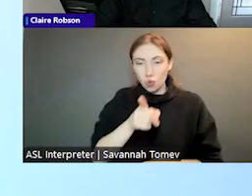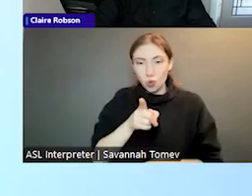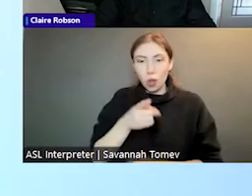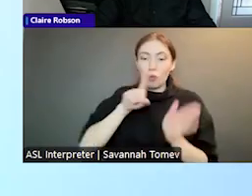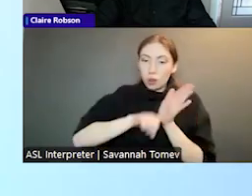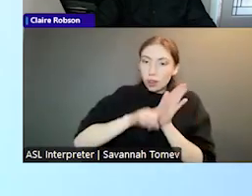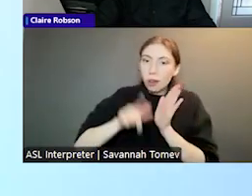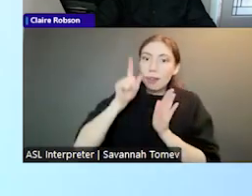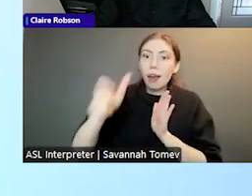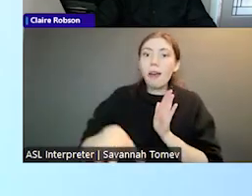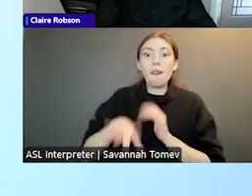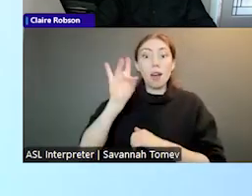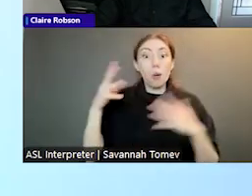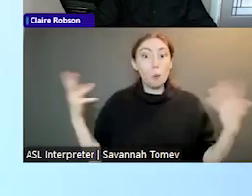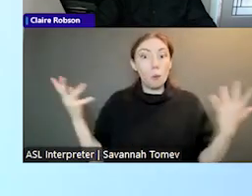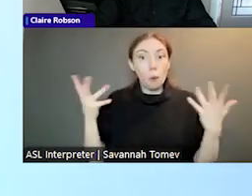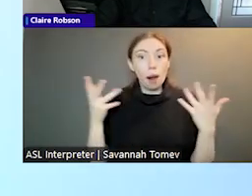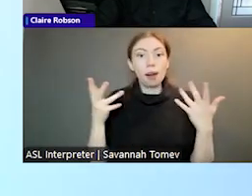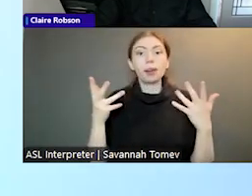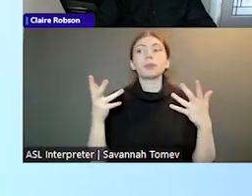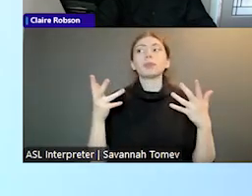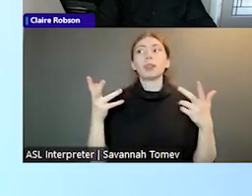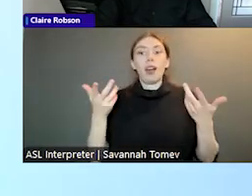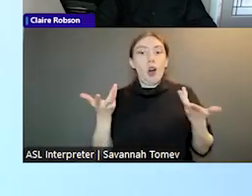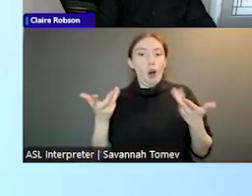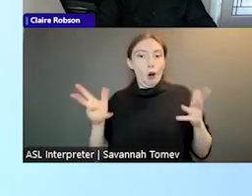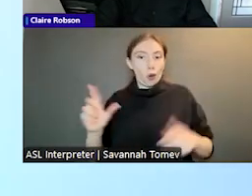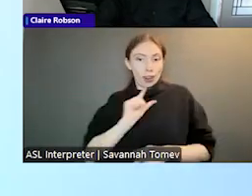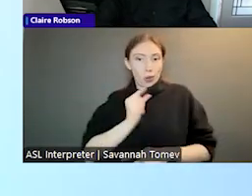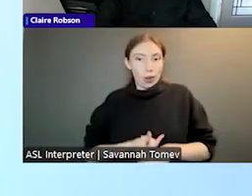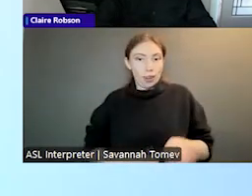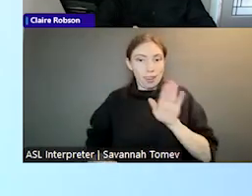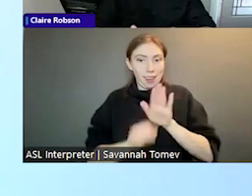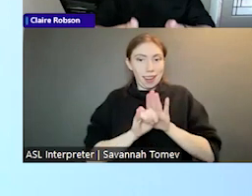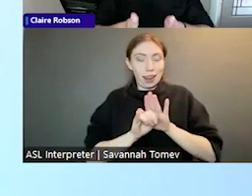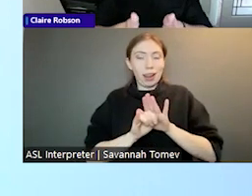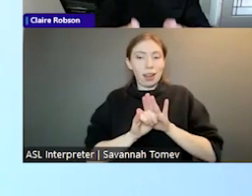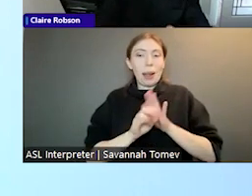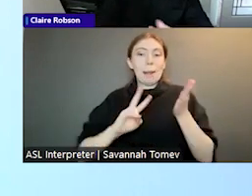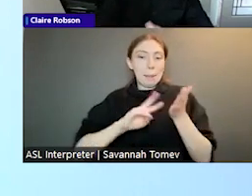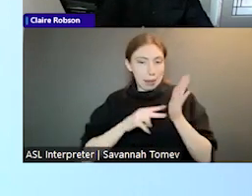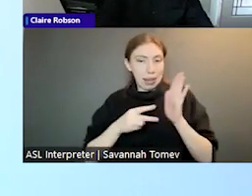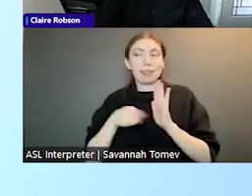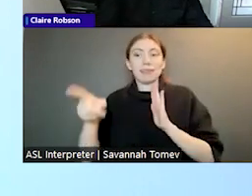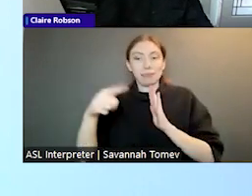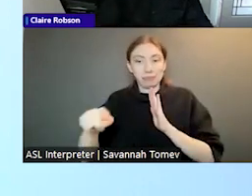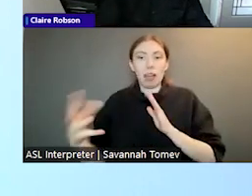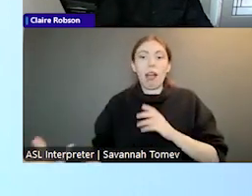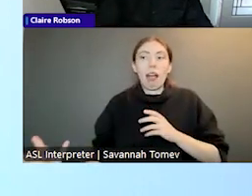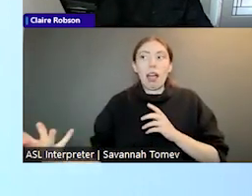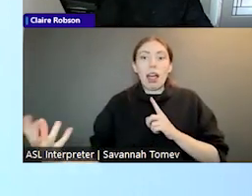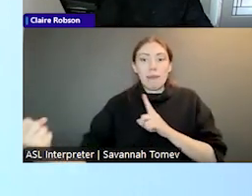a target on their backs that abusers and perpetrators are able to hone in